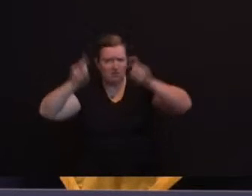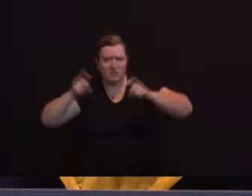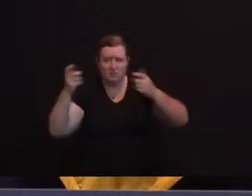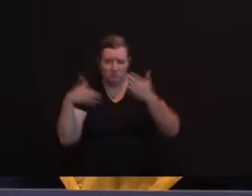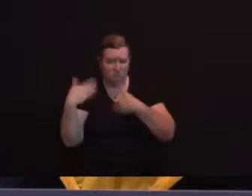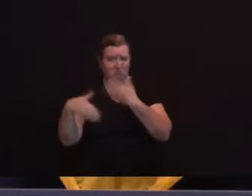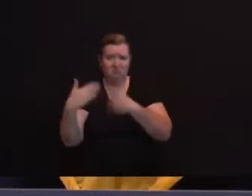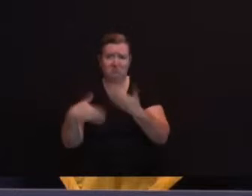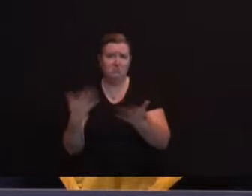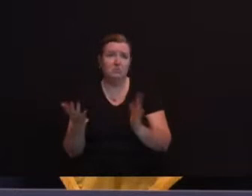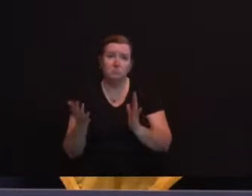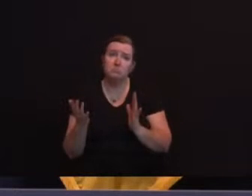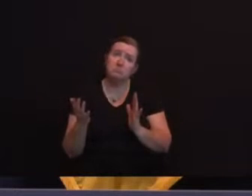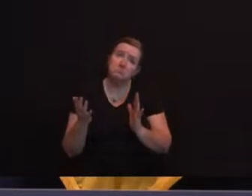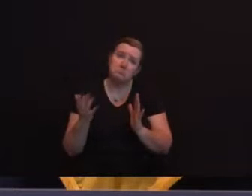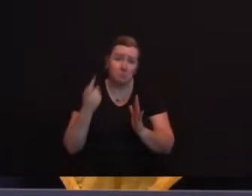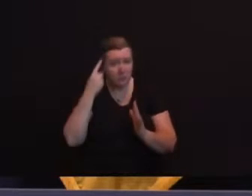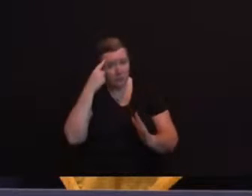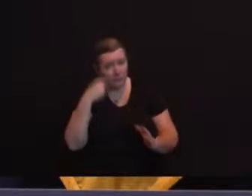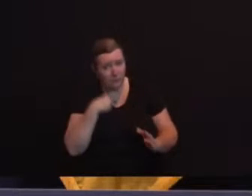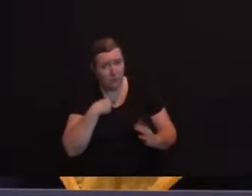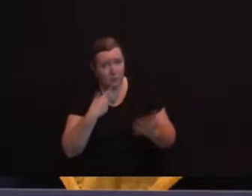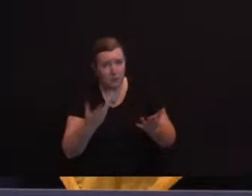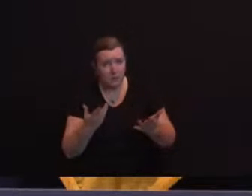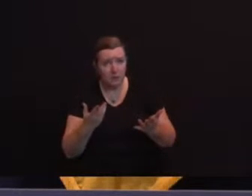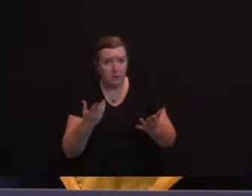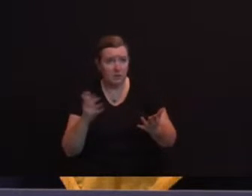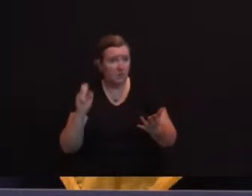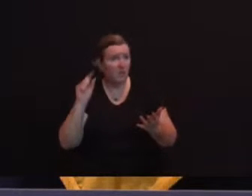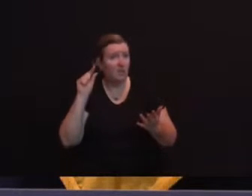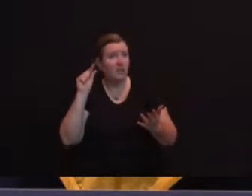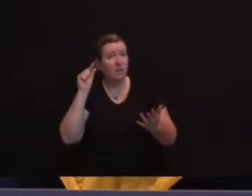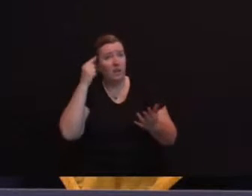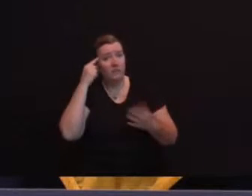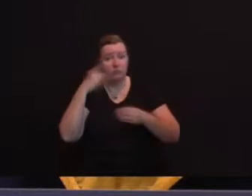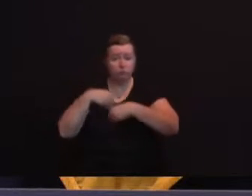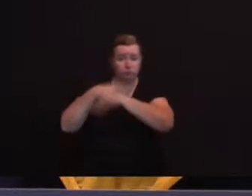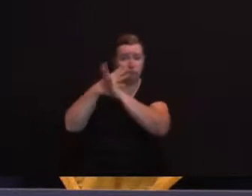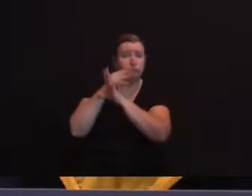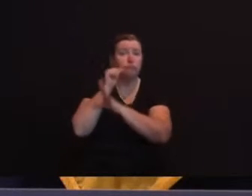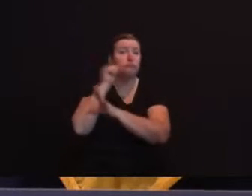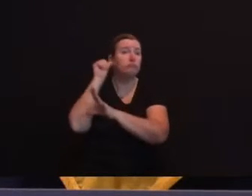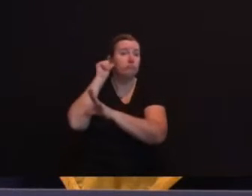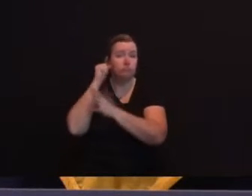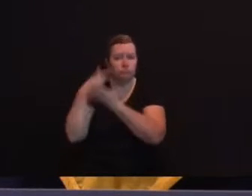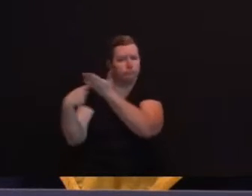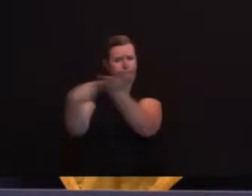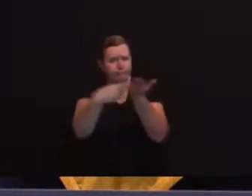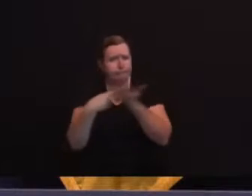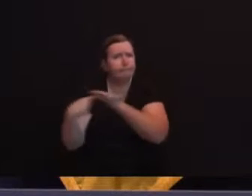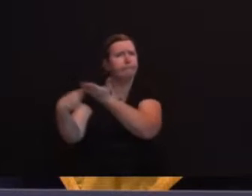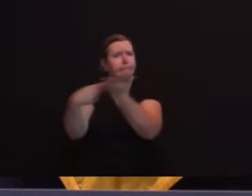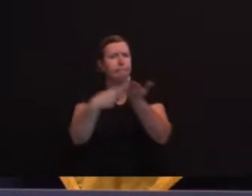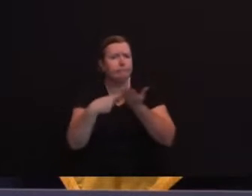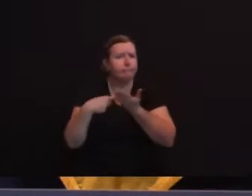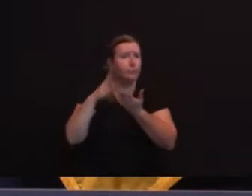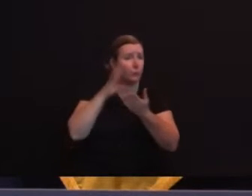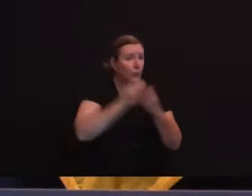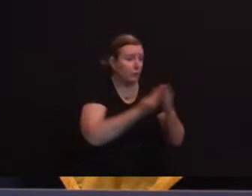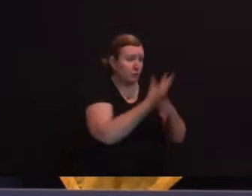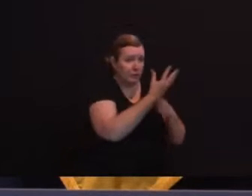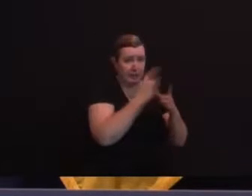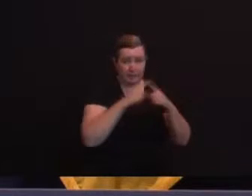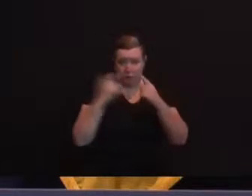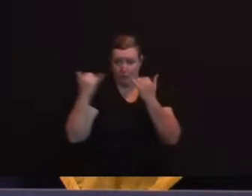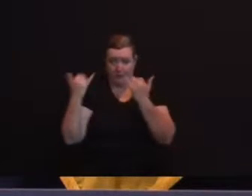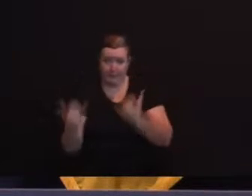to me, and this came out of the governor's call yesterday, among other things, the things that we know in the spring and now, if you're in the hospital with COVID,